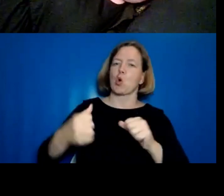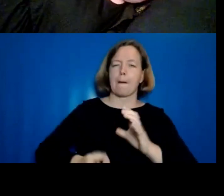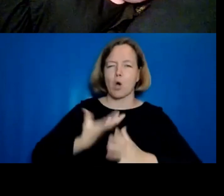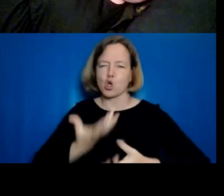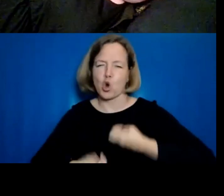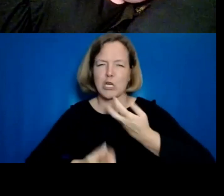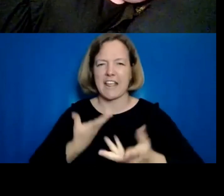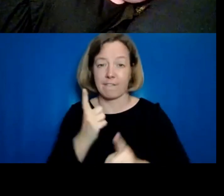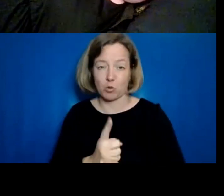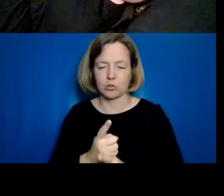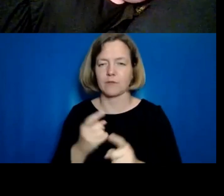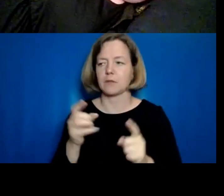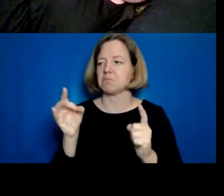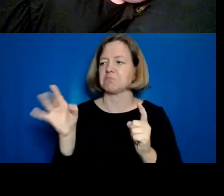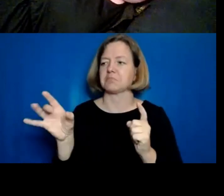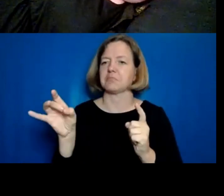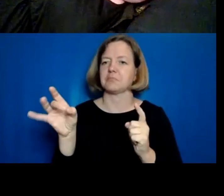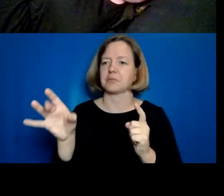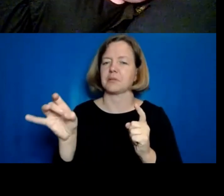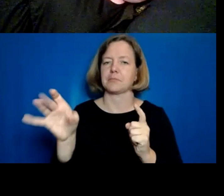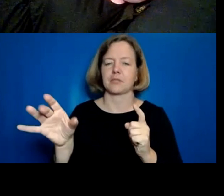thinking about how productivity